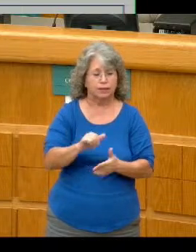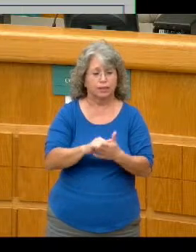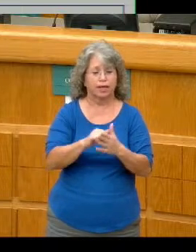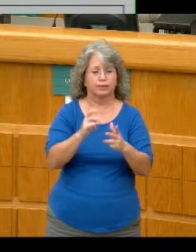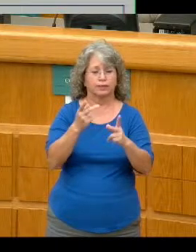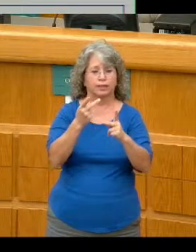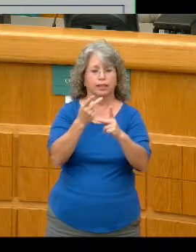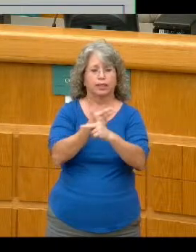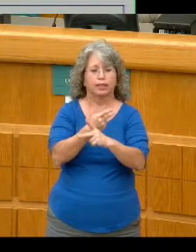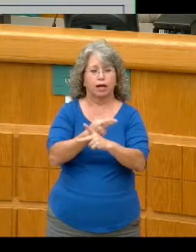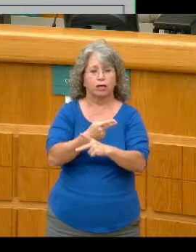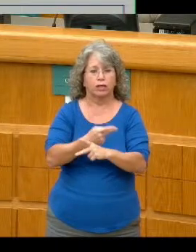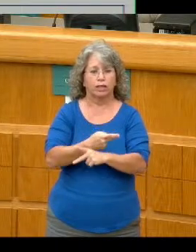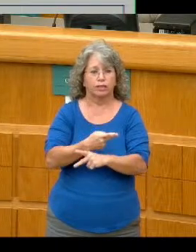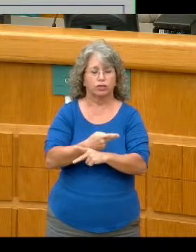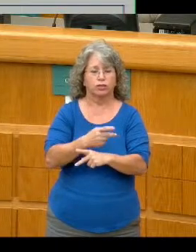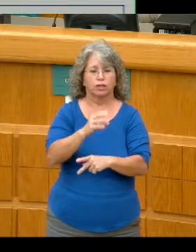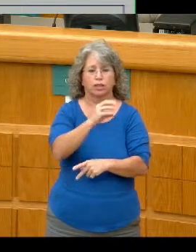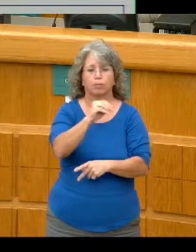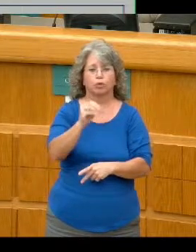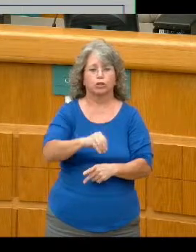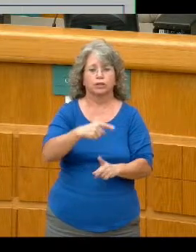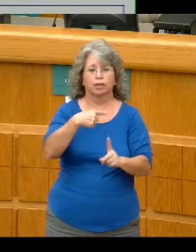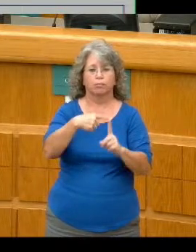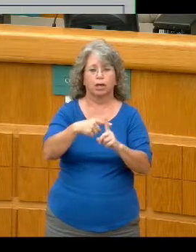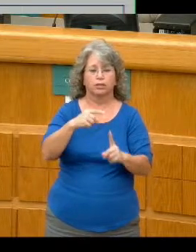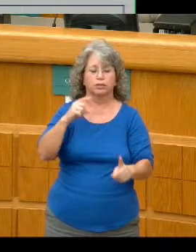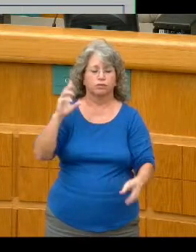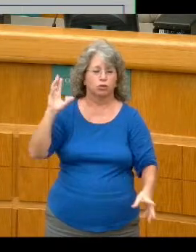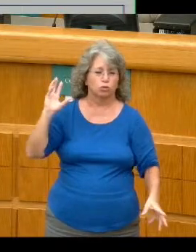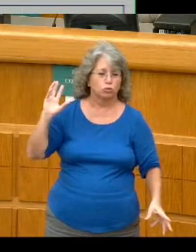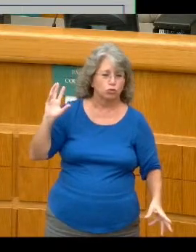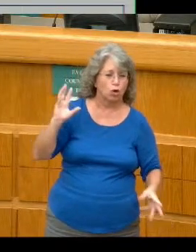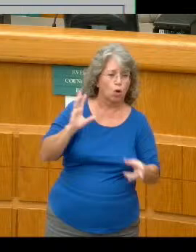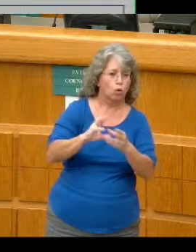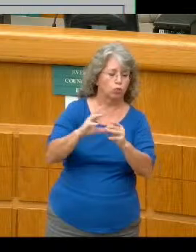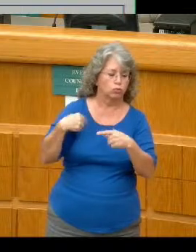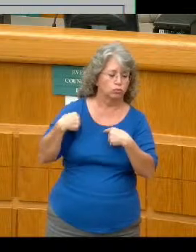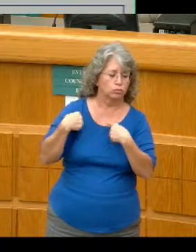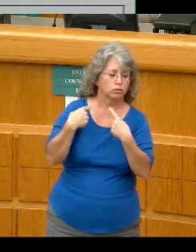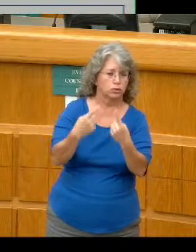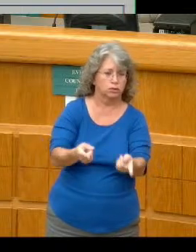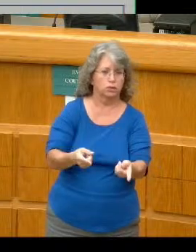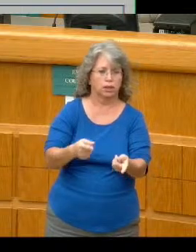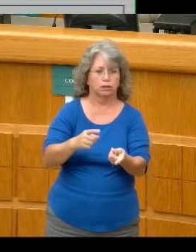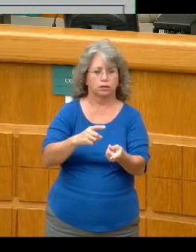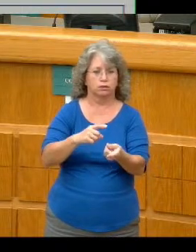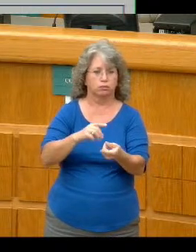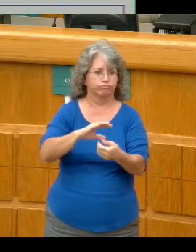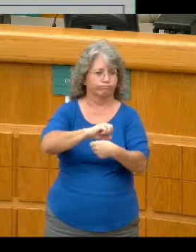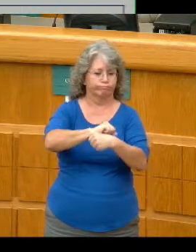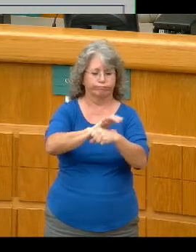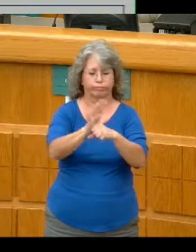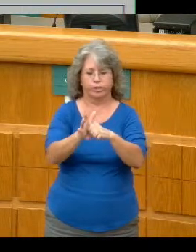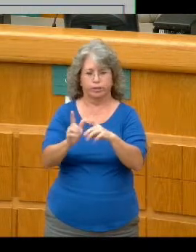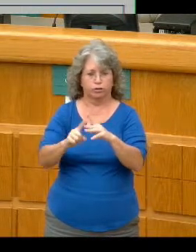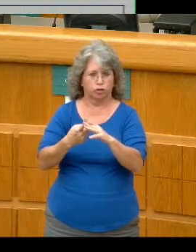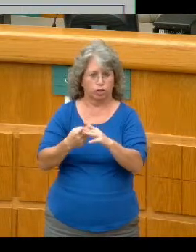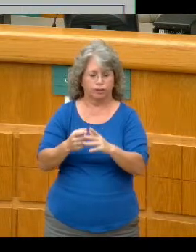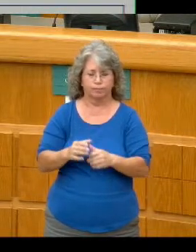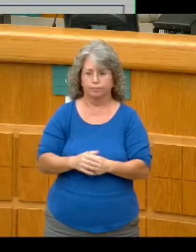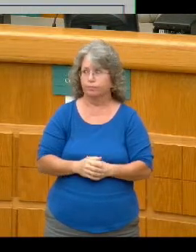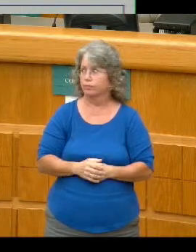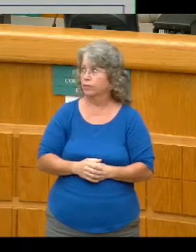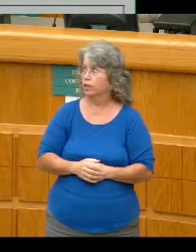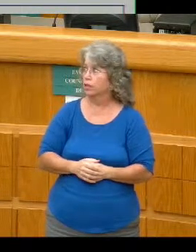that's a calculation of the percent positive over the whole pandemic, not an estimate of today. Now, we're going to transition to a